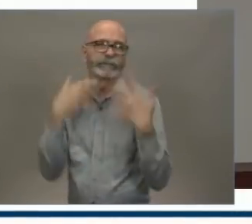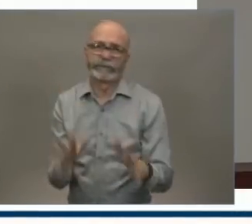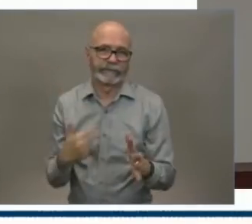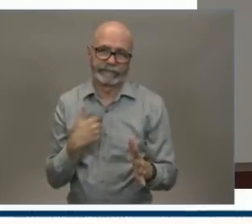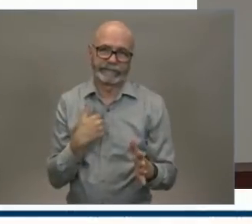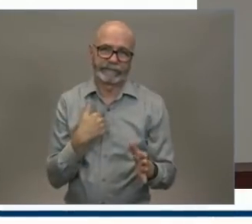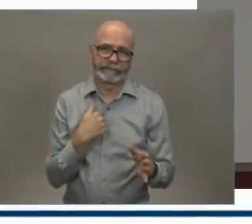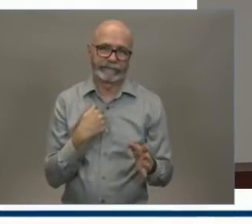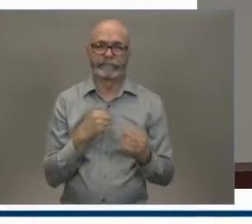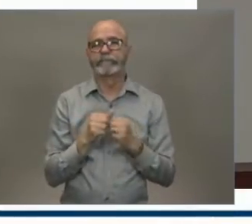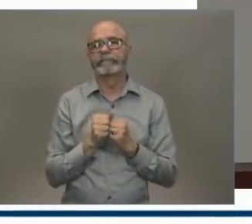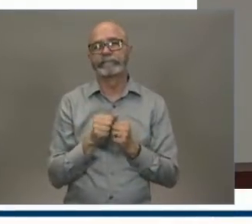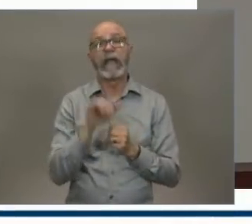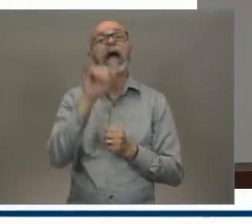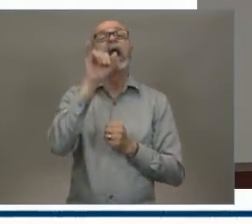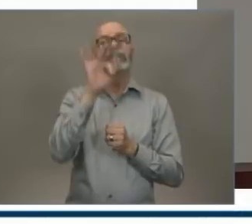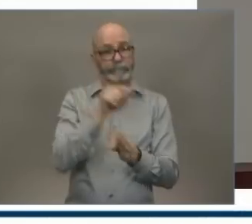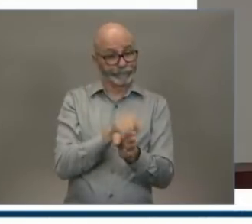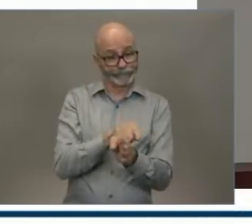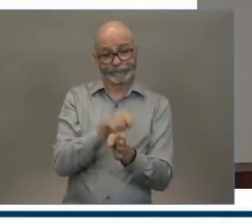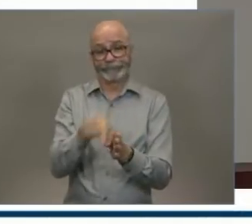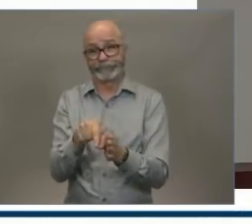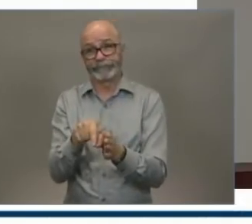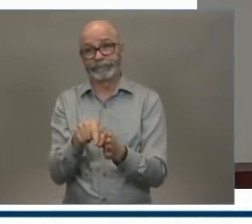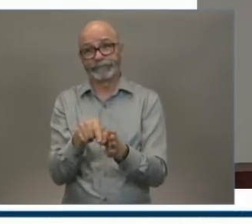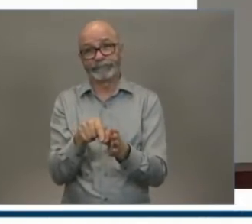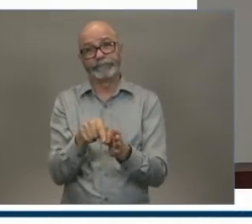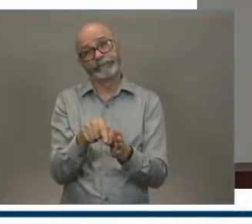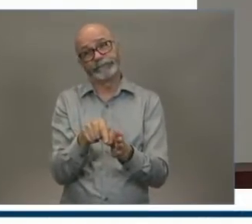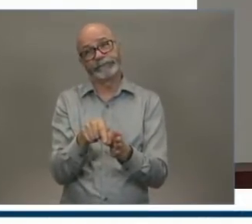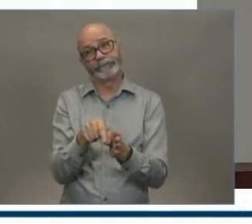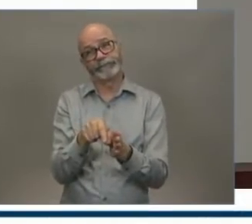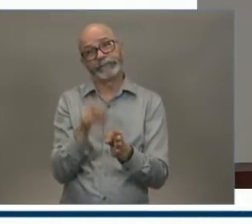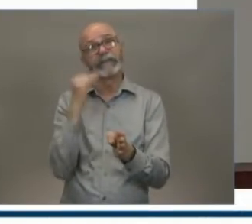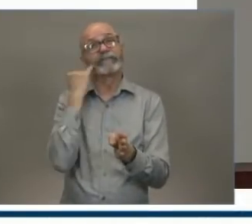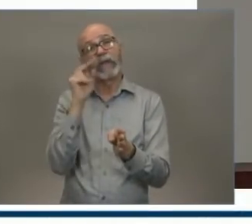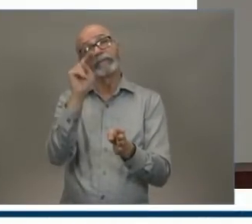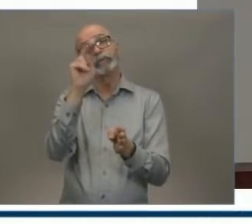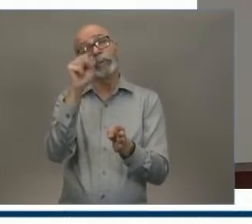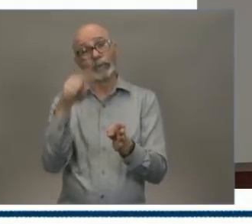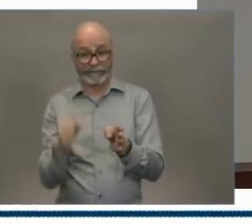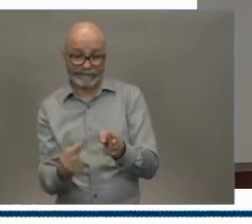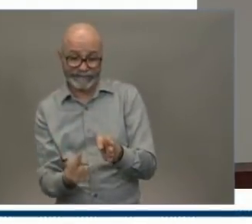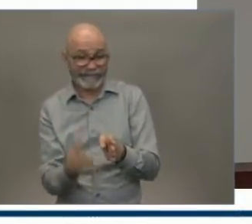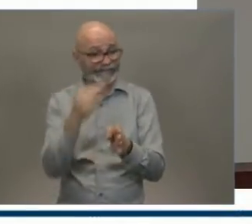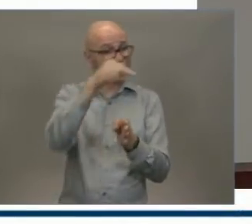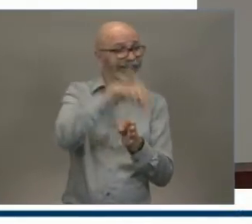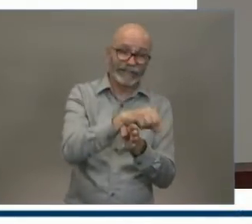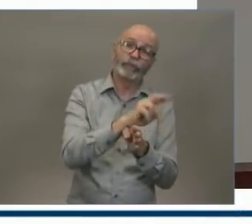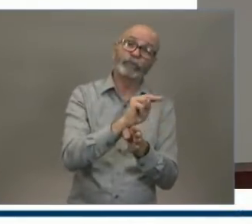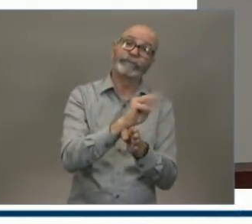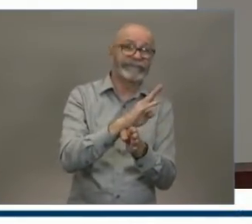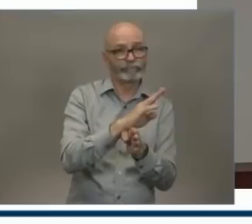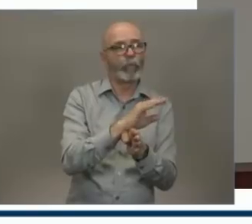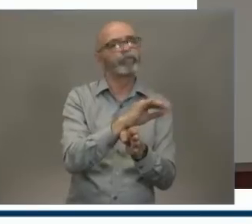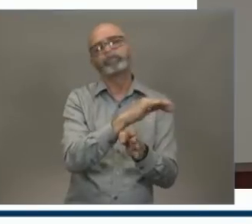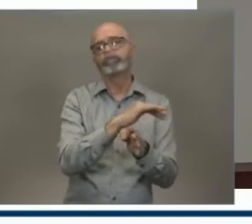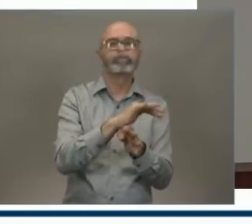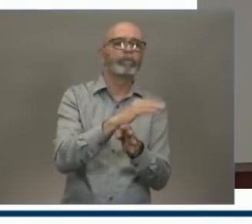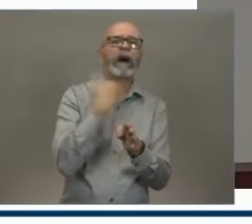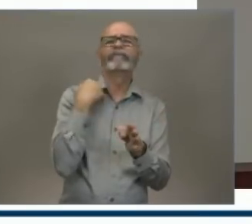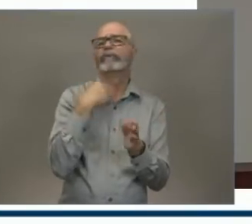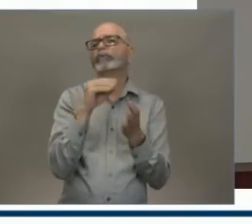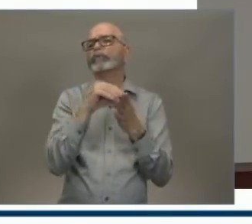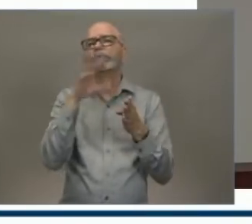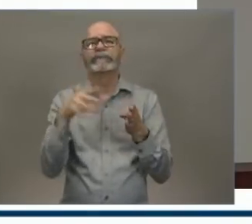in a neighboring province, so if you travel from Nova Scotia, I'll use an example, we have students who travel up